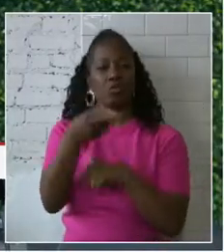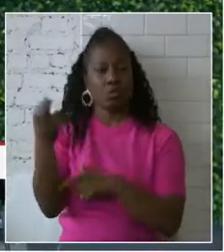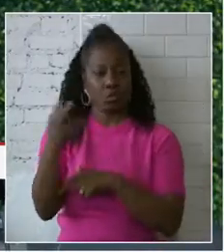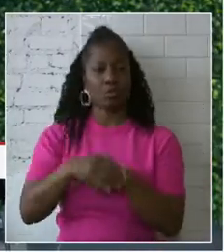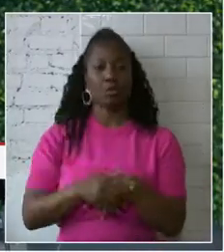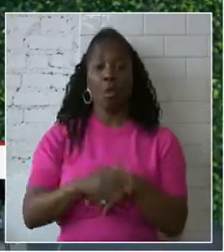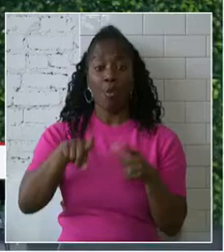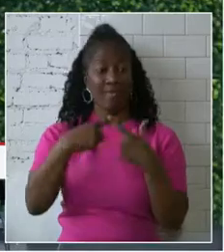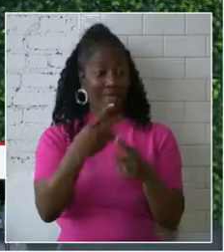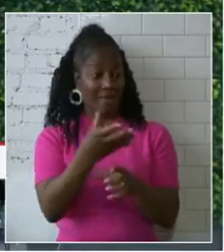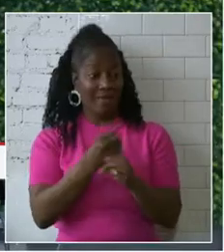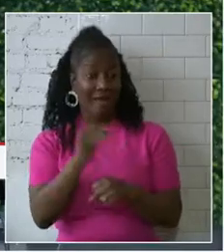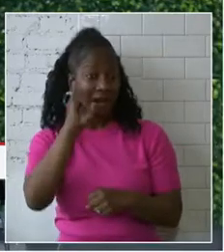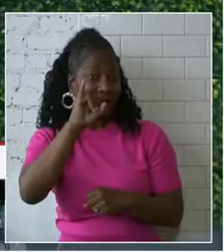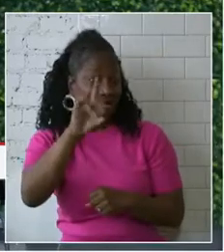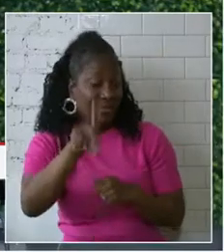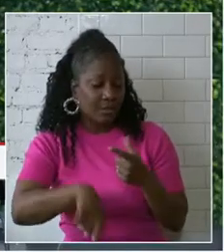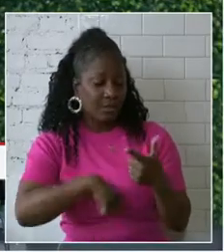certificates